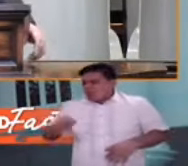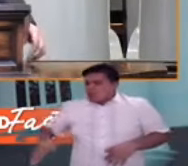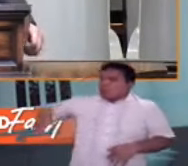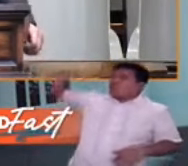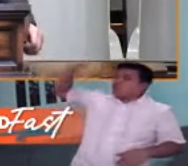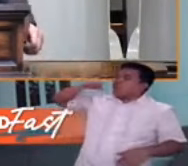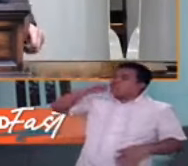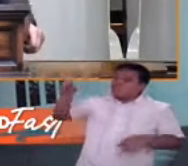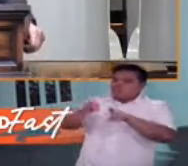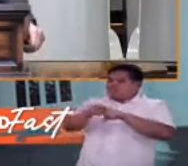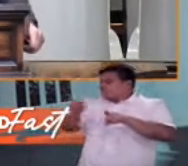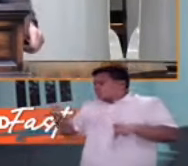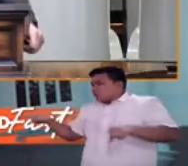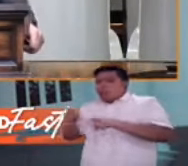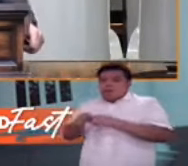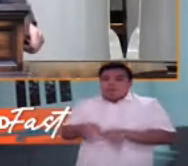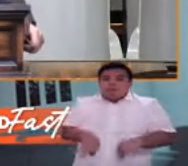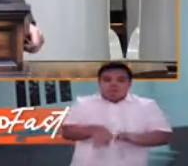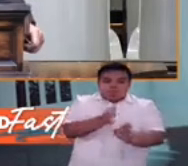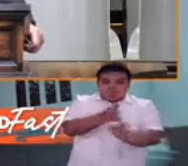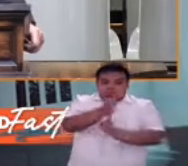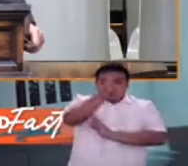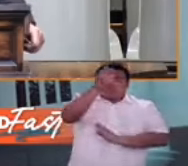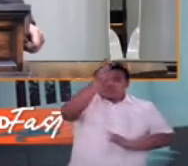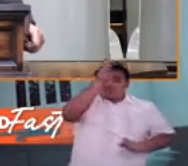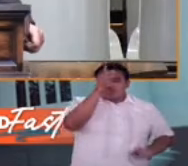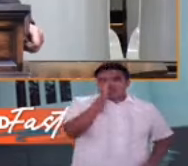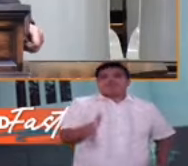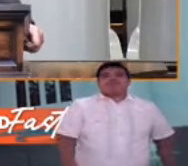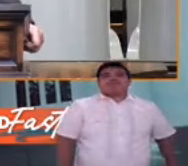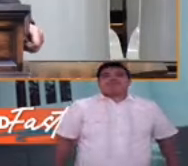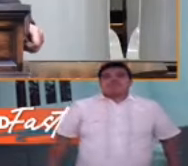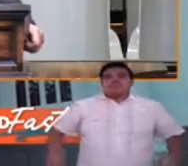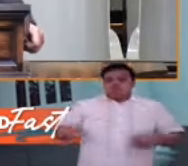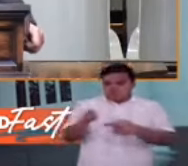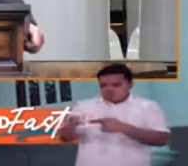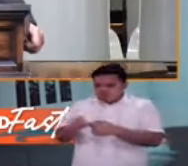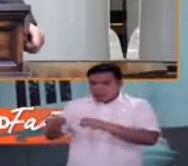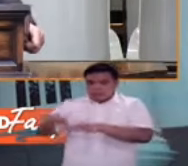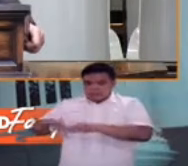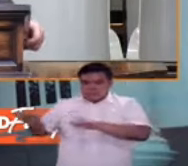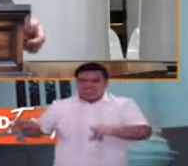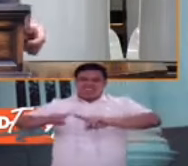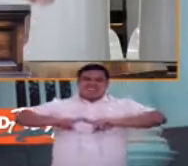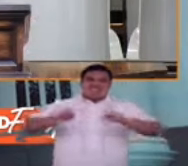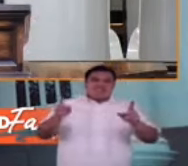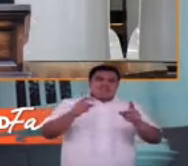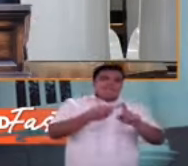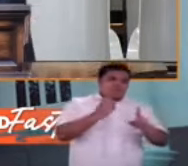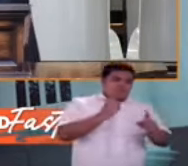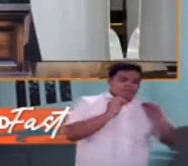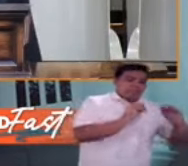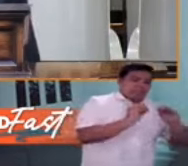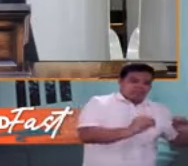old, they will go in the path wherewith we have trained them. To train up a child is different from teaching